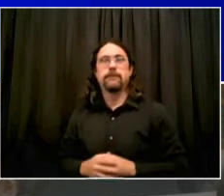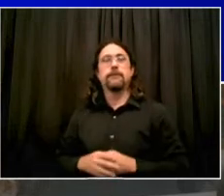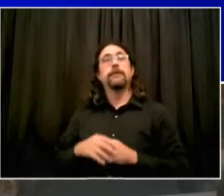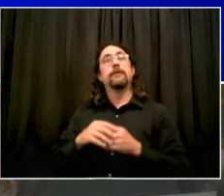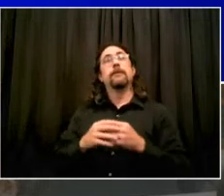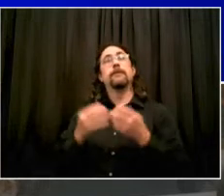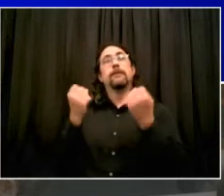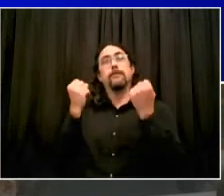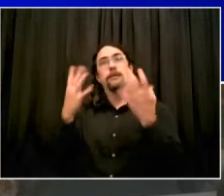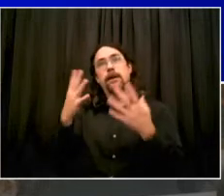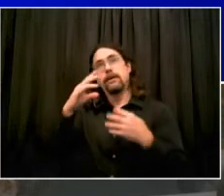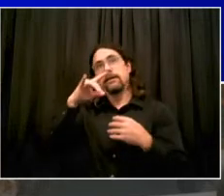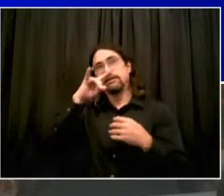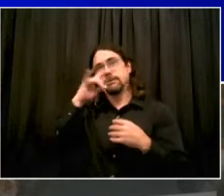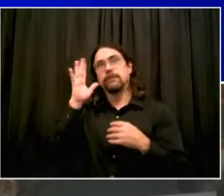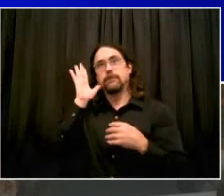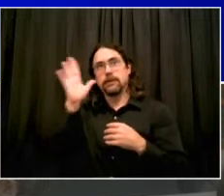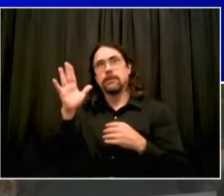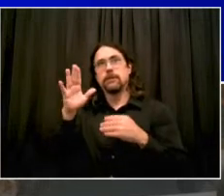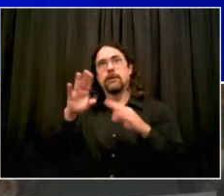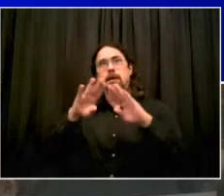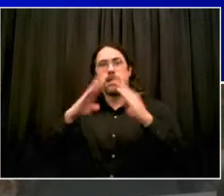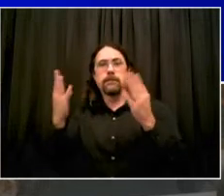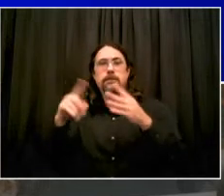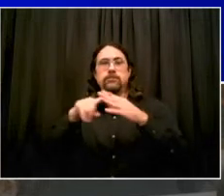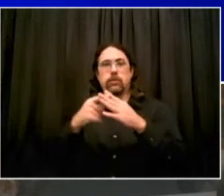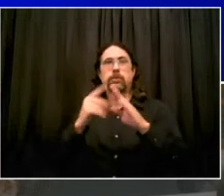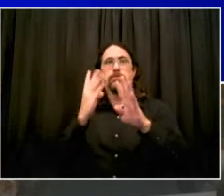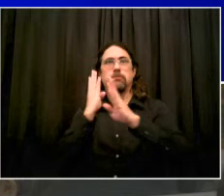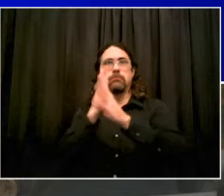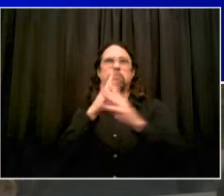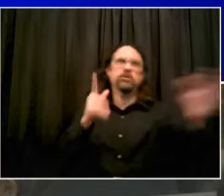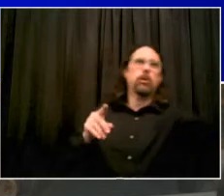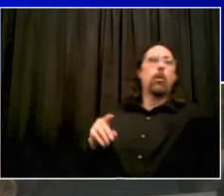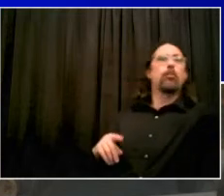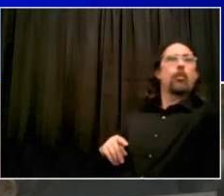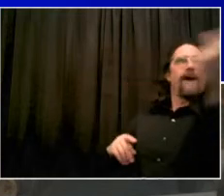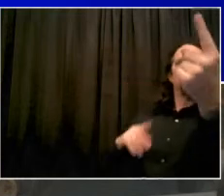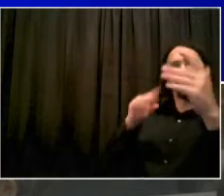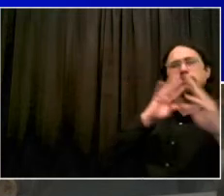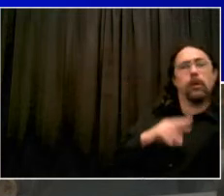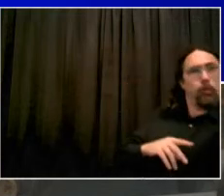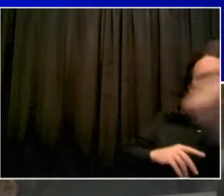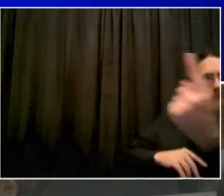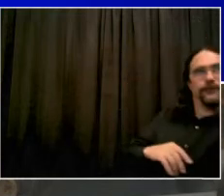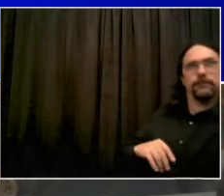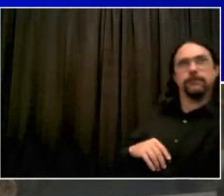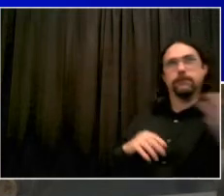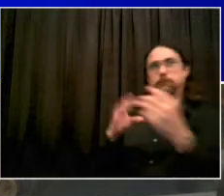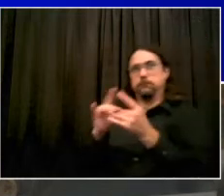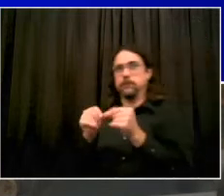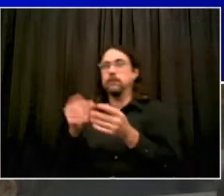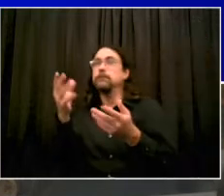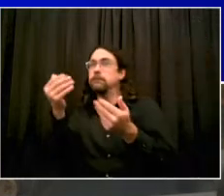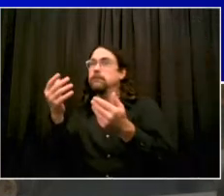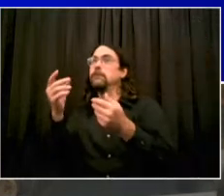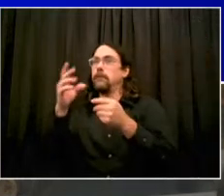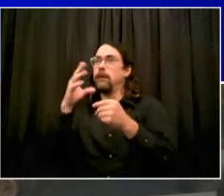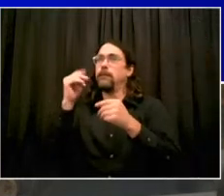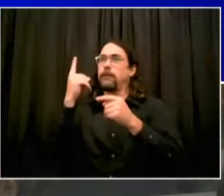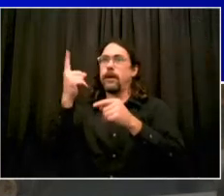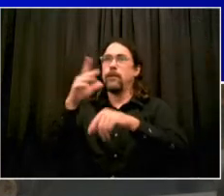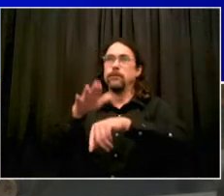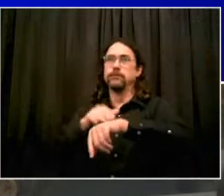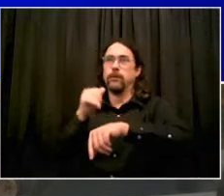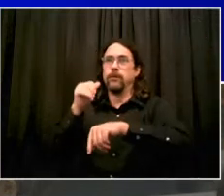City school. So this is a huge step, and one that has been called for and welcomed by so many